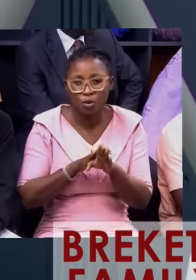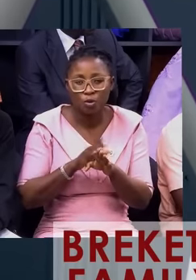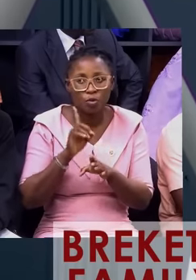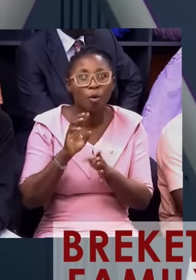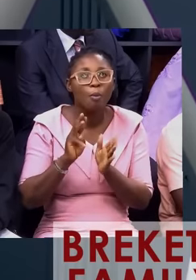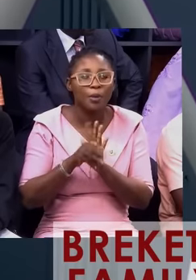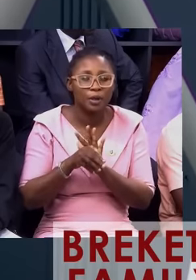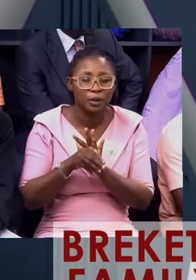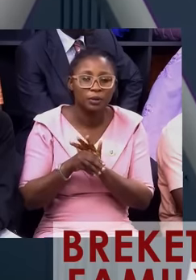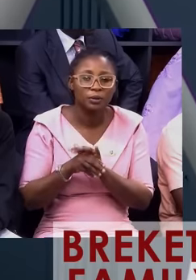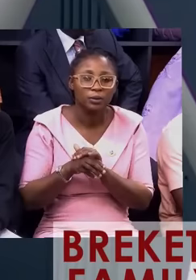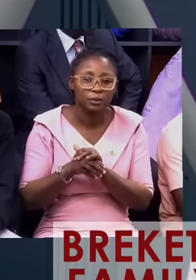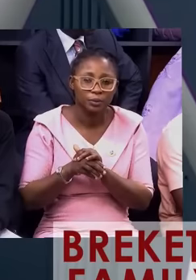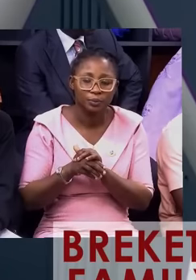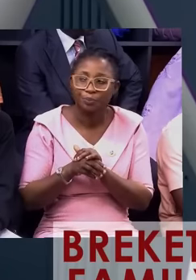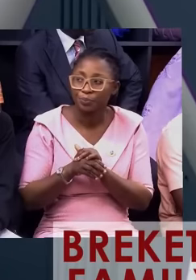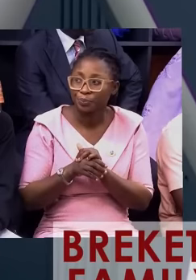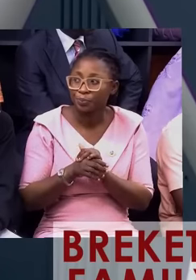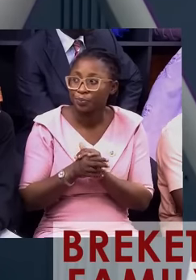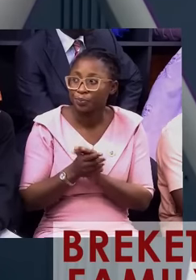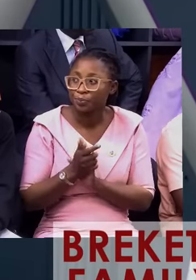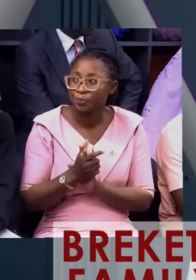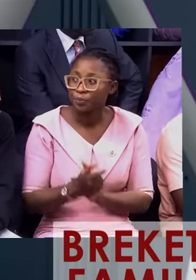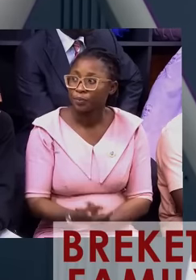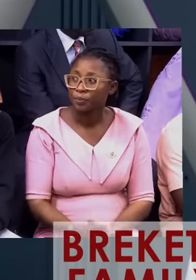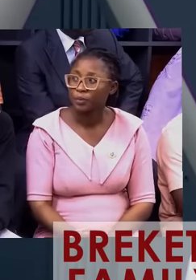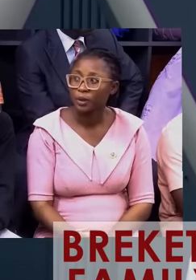a minute I don't give you a